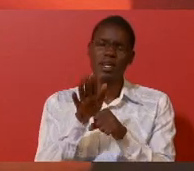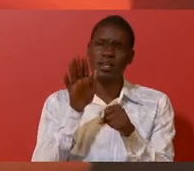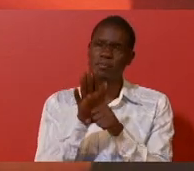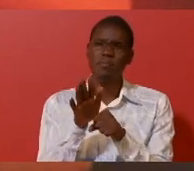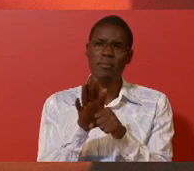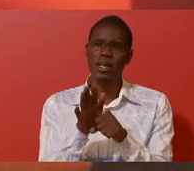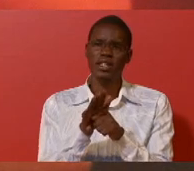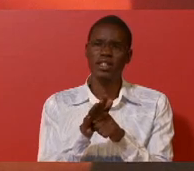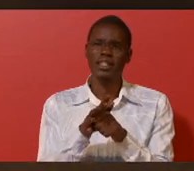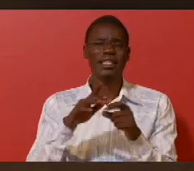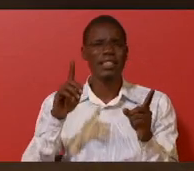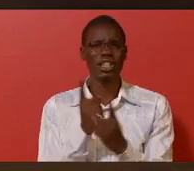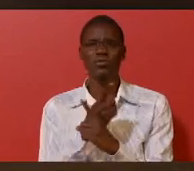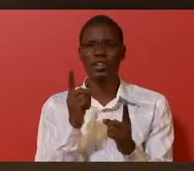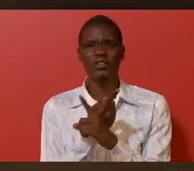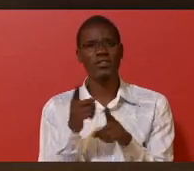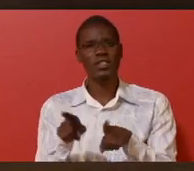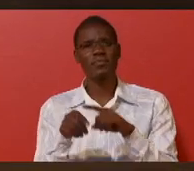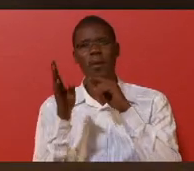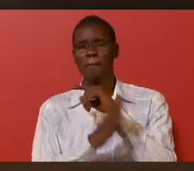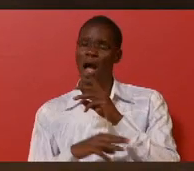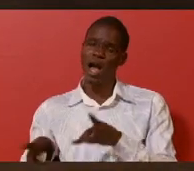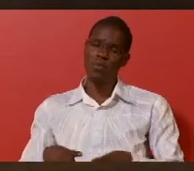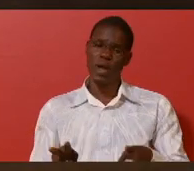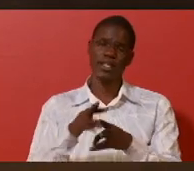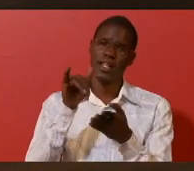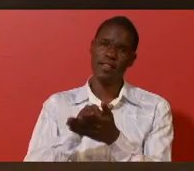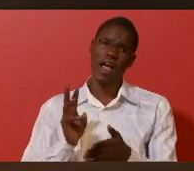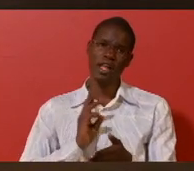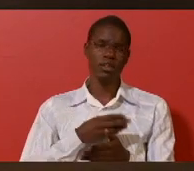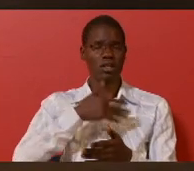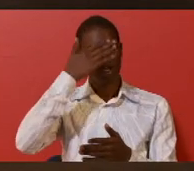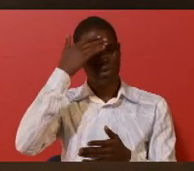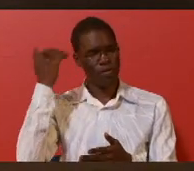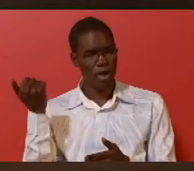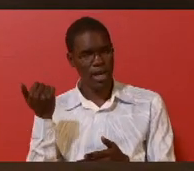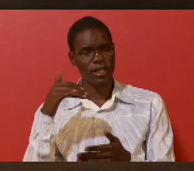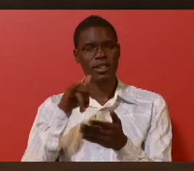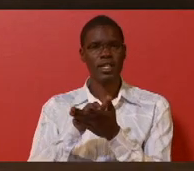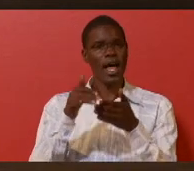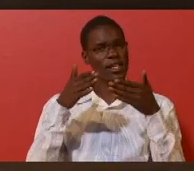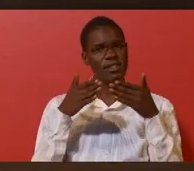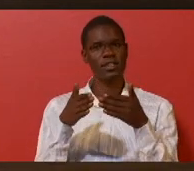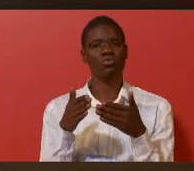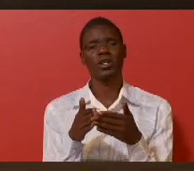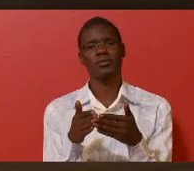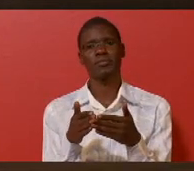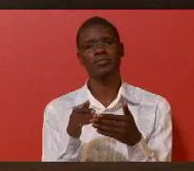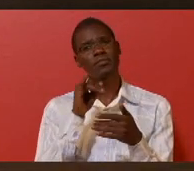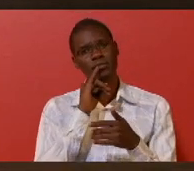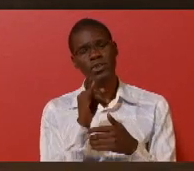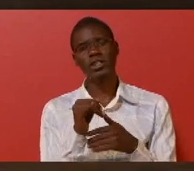perverted ways that we forget that sexuality